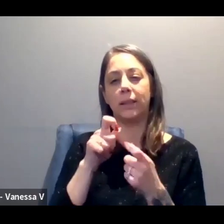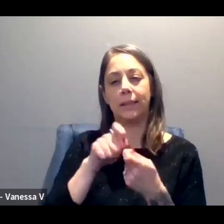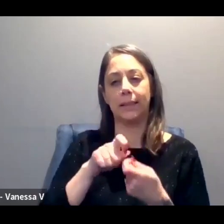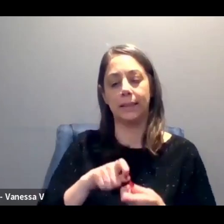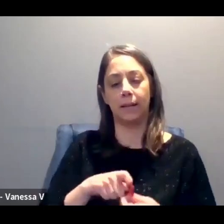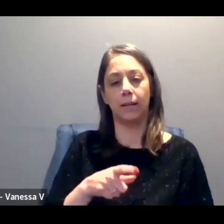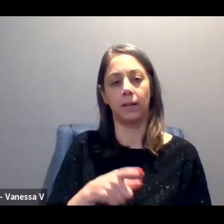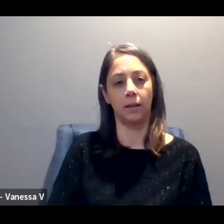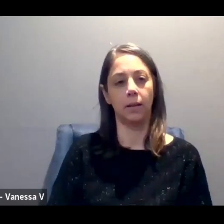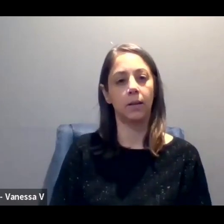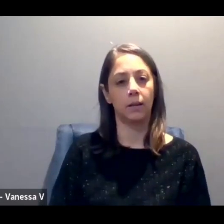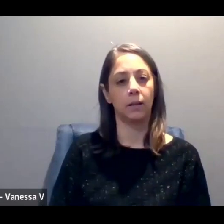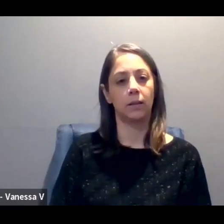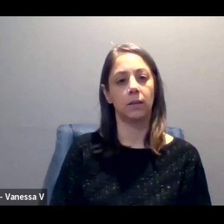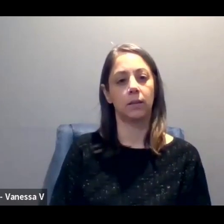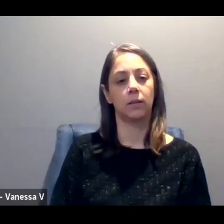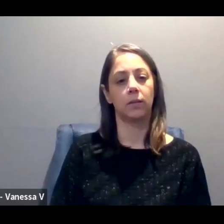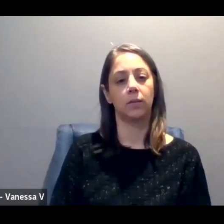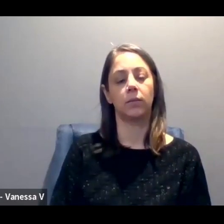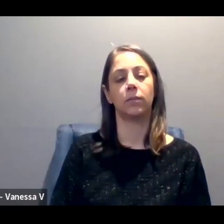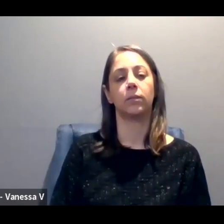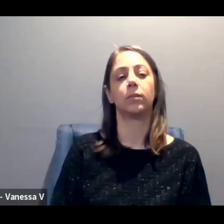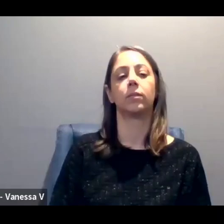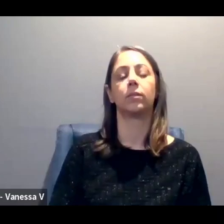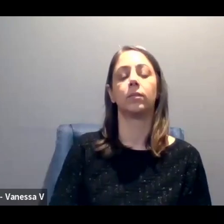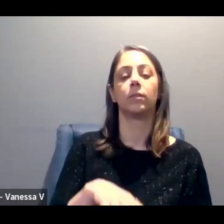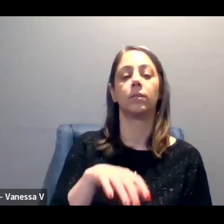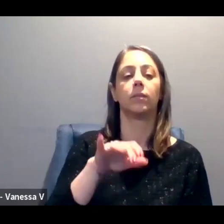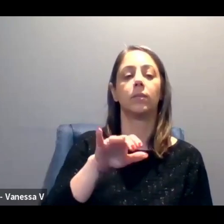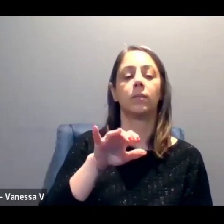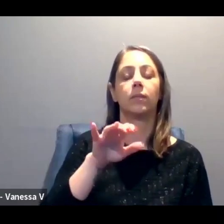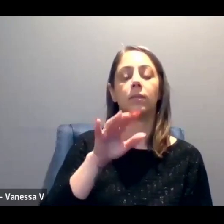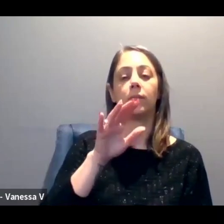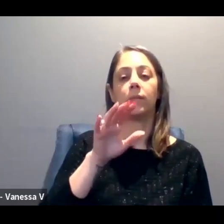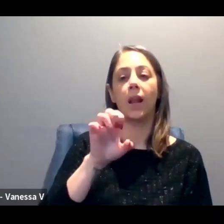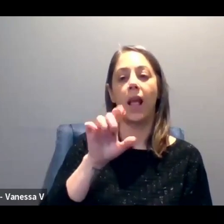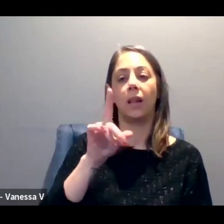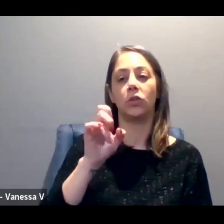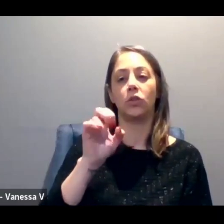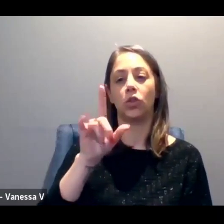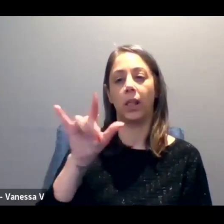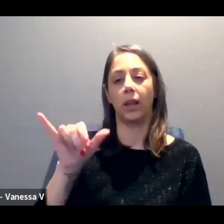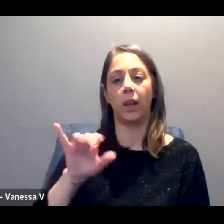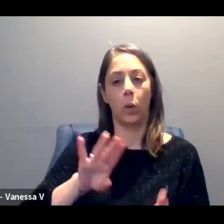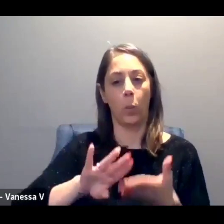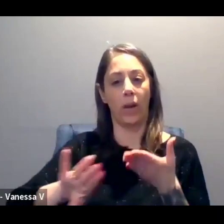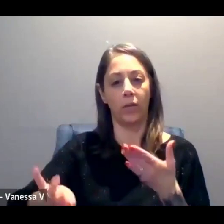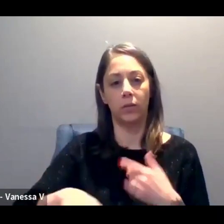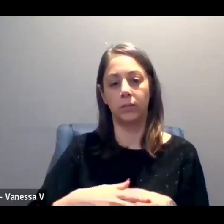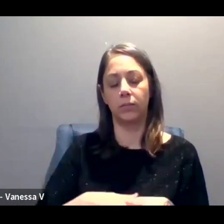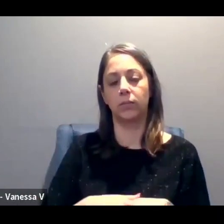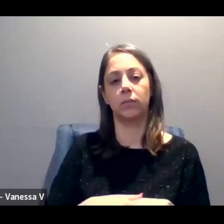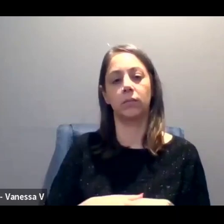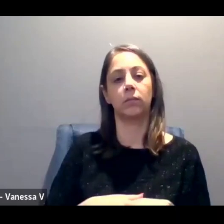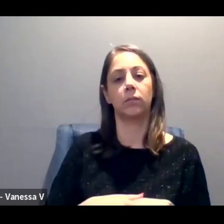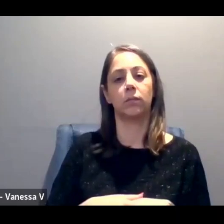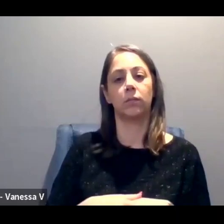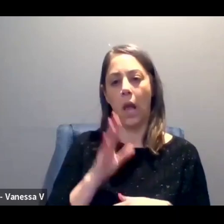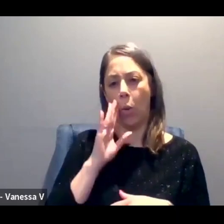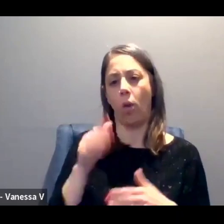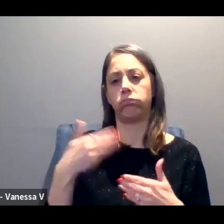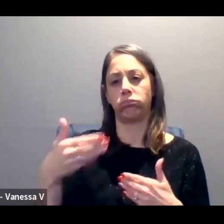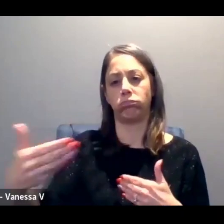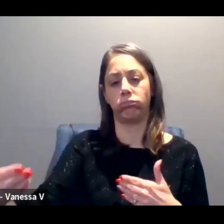just hone in on elderly waiver a little bit more, but it basically says what the last slide said. So I think I'll just move